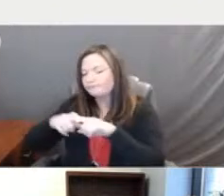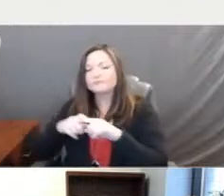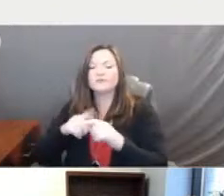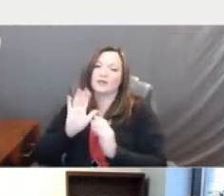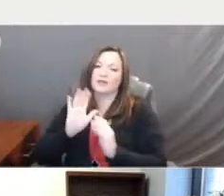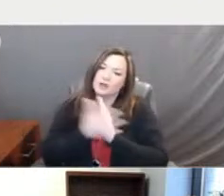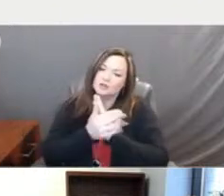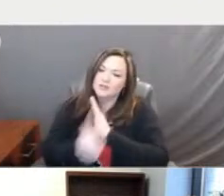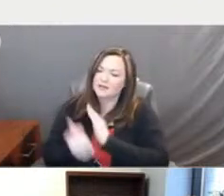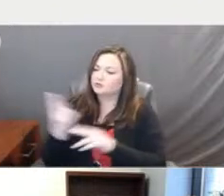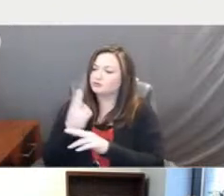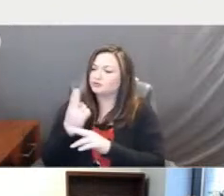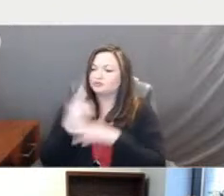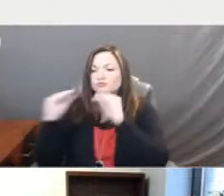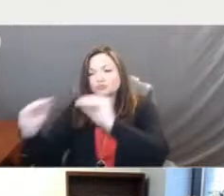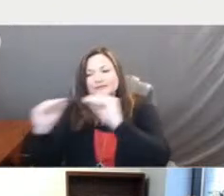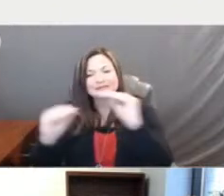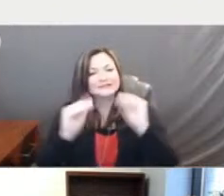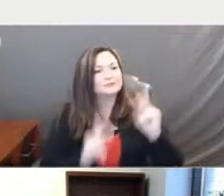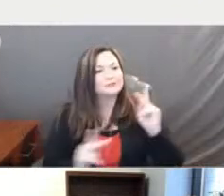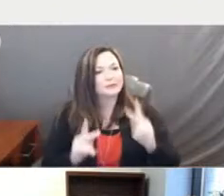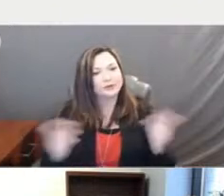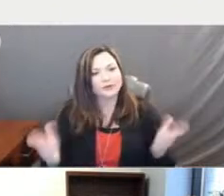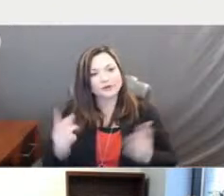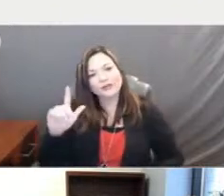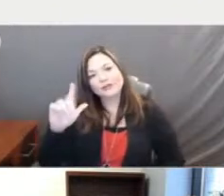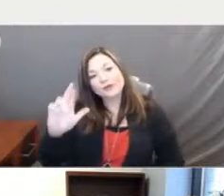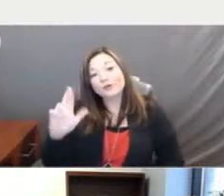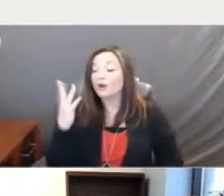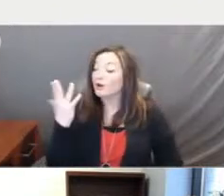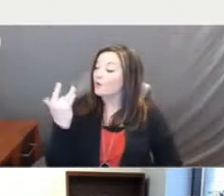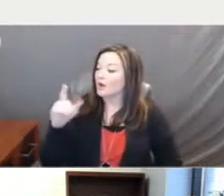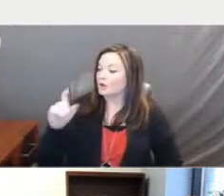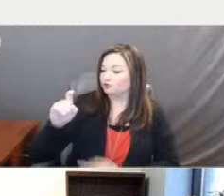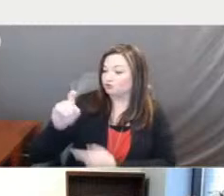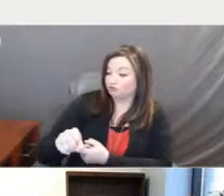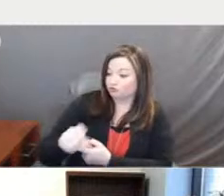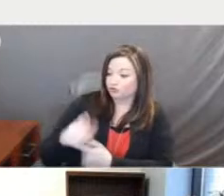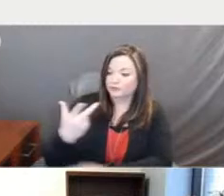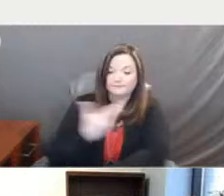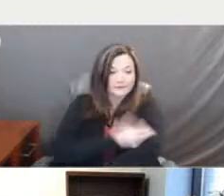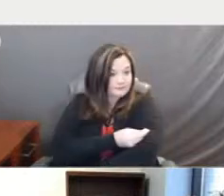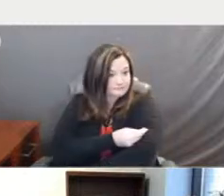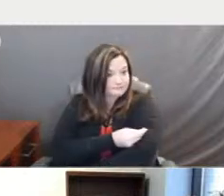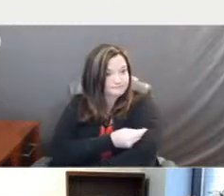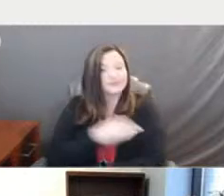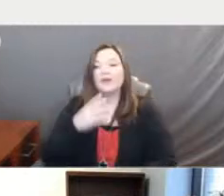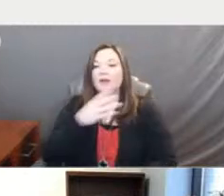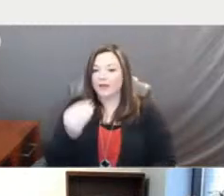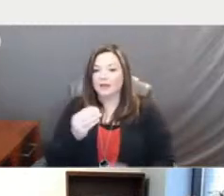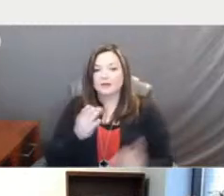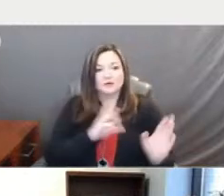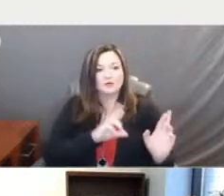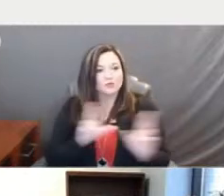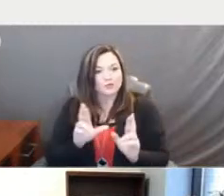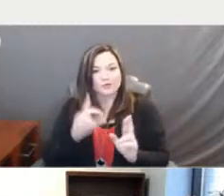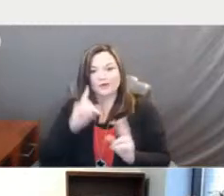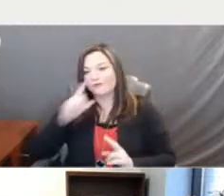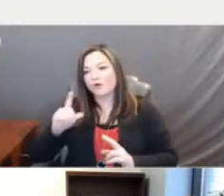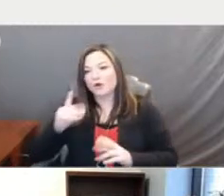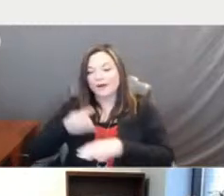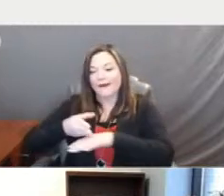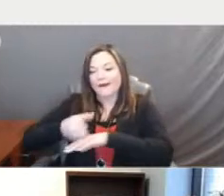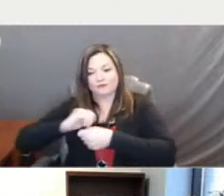Little Rock on why we should take the vaccine and how it prepares us for a post-COVID-19